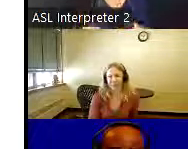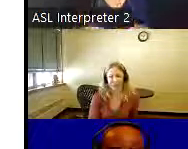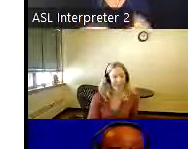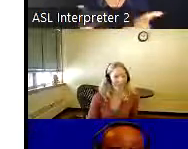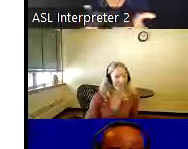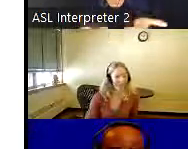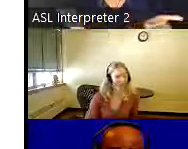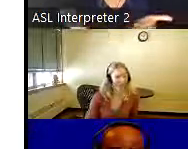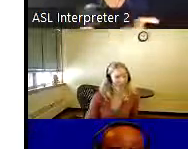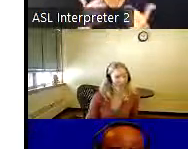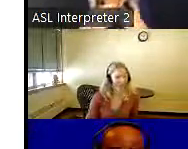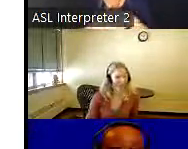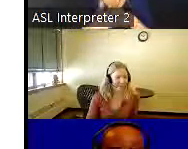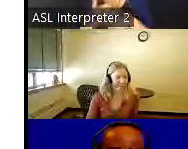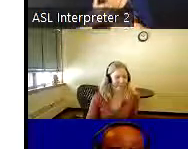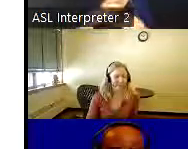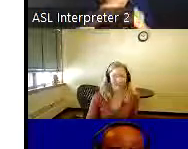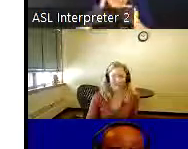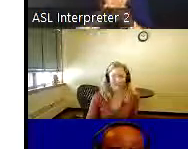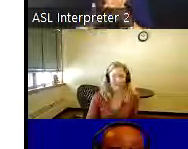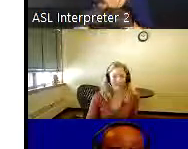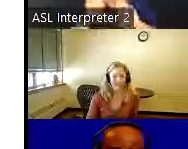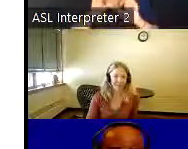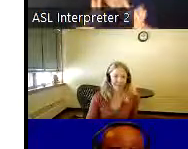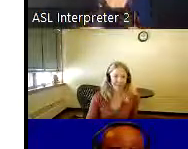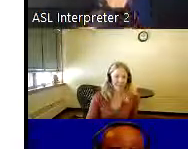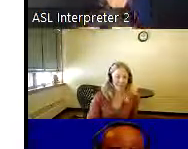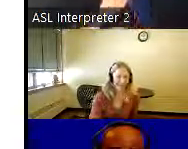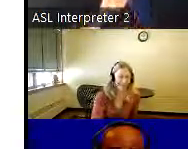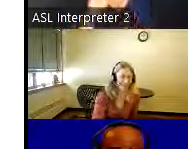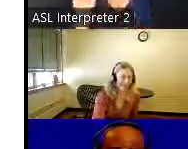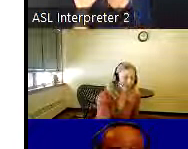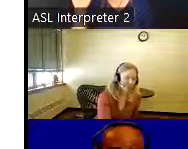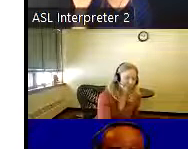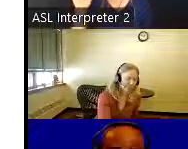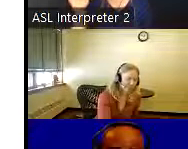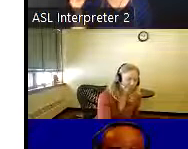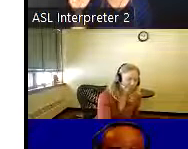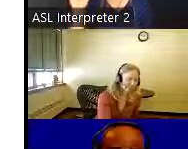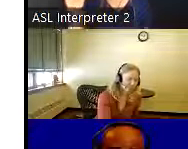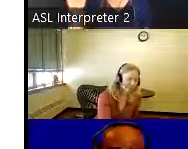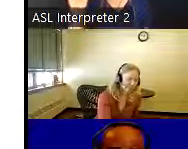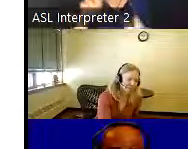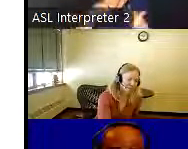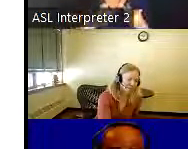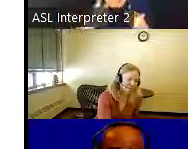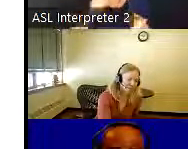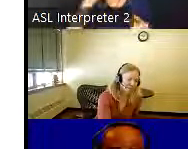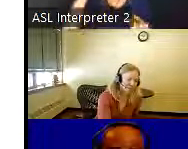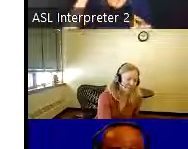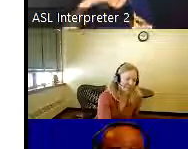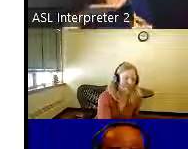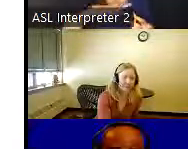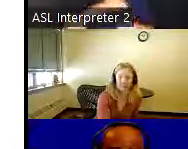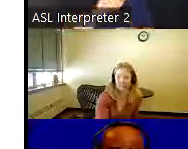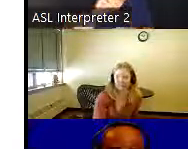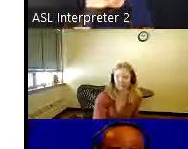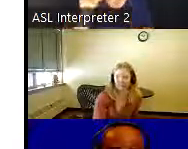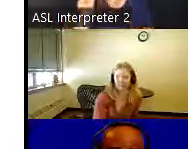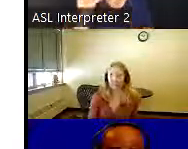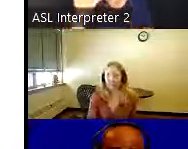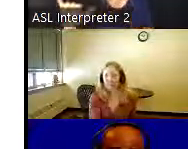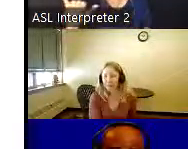private lands wildlife biologists in Eastern Oregon. We had a guy in Wyoming who is a